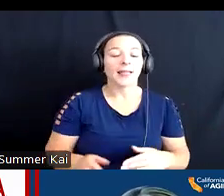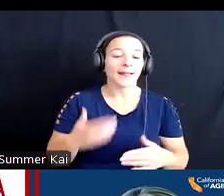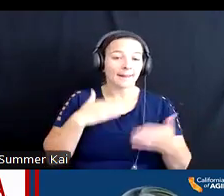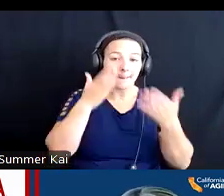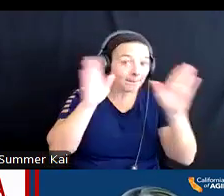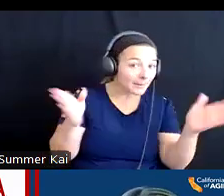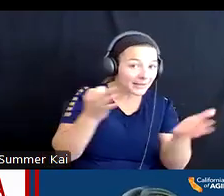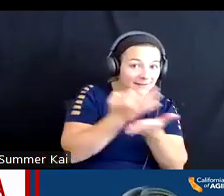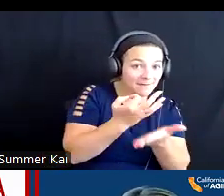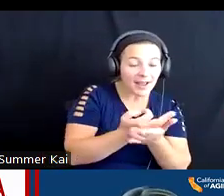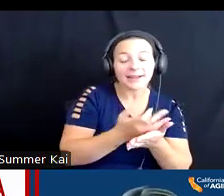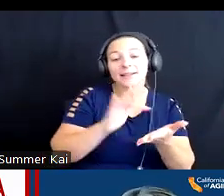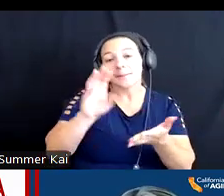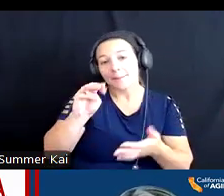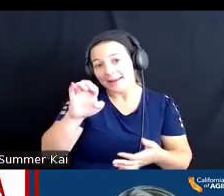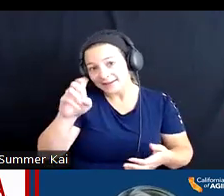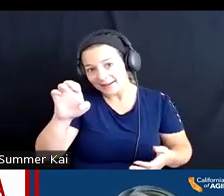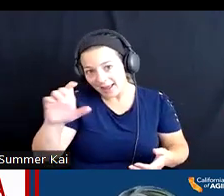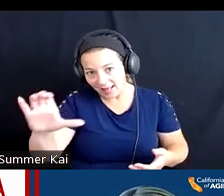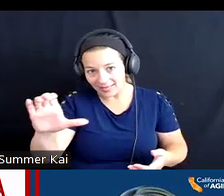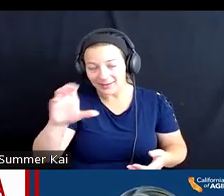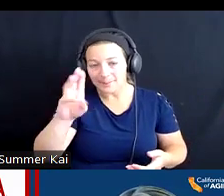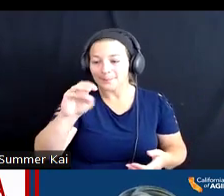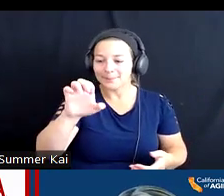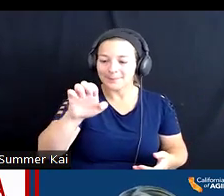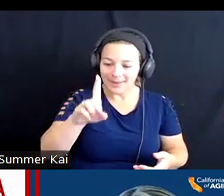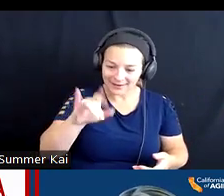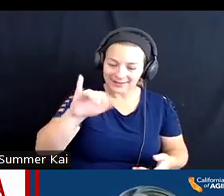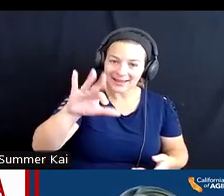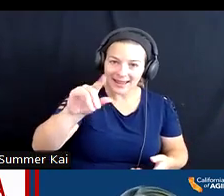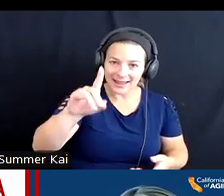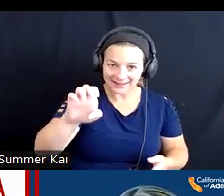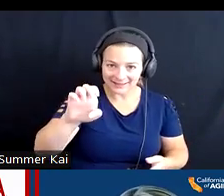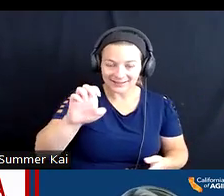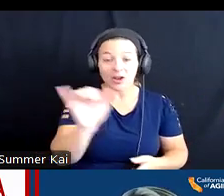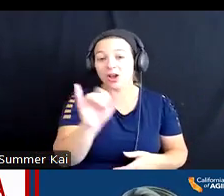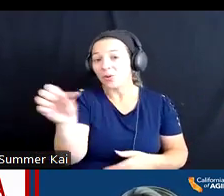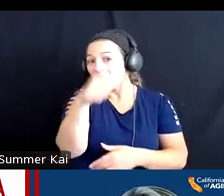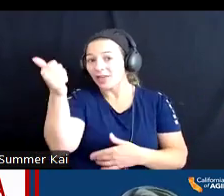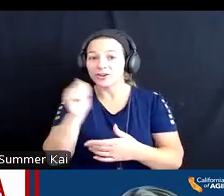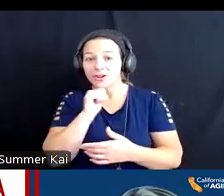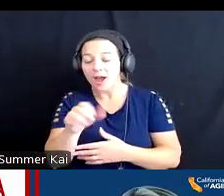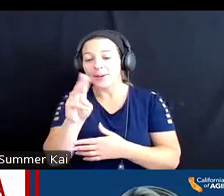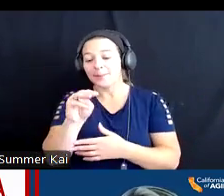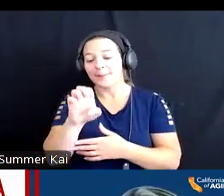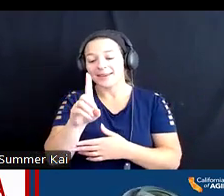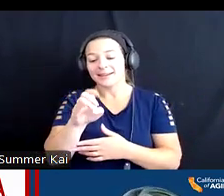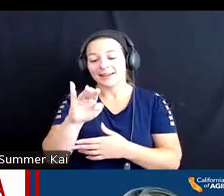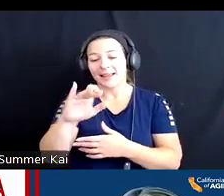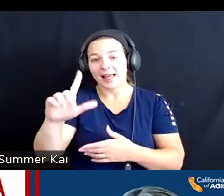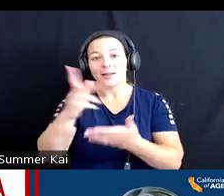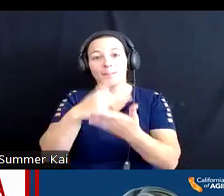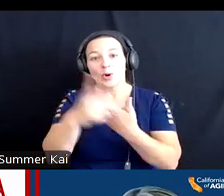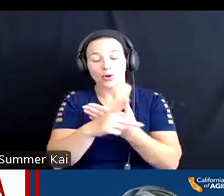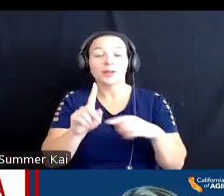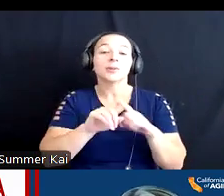financed Medi-Cal, Medicaid, as well as non-Medi-Cal, Medicaid programs, but then also thinking more